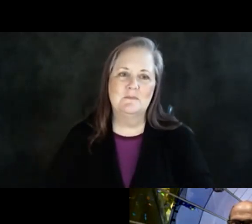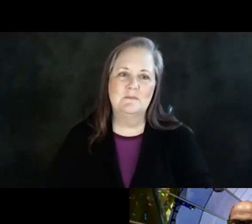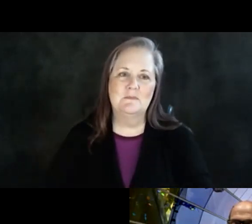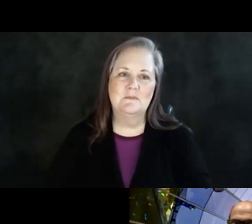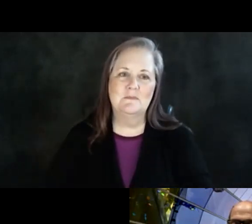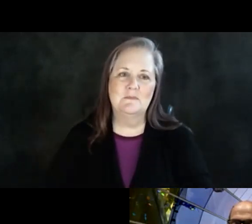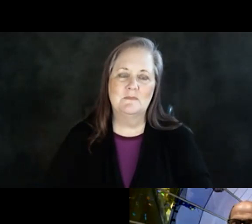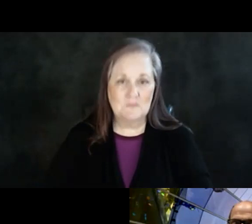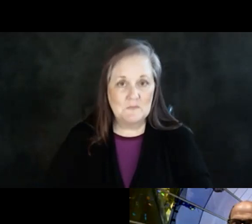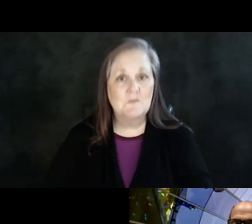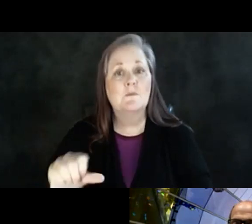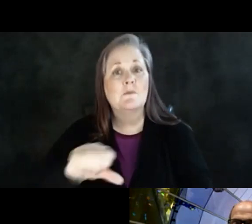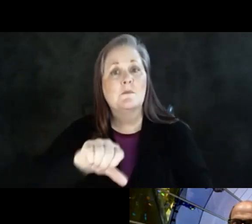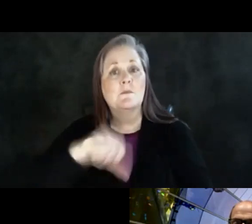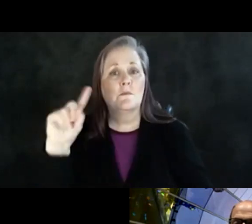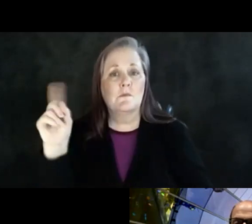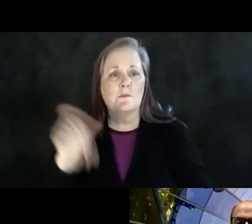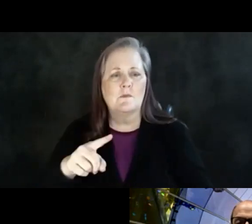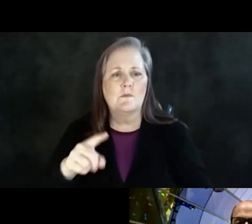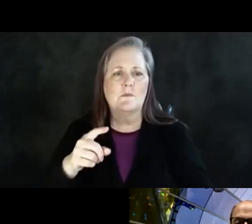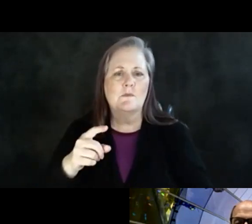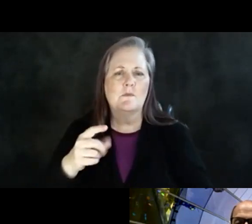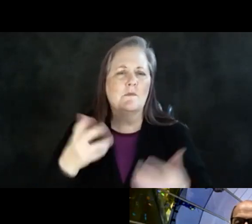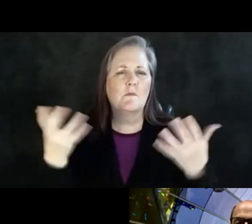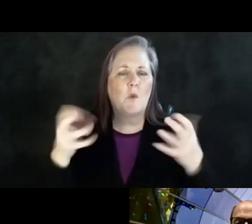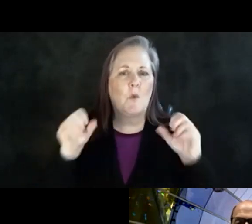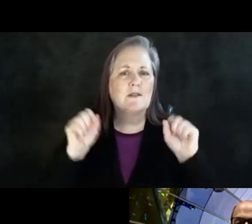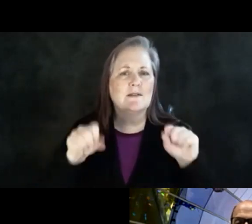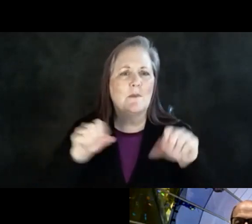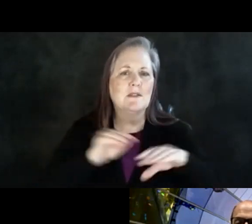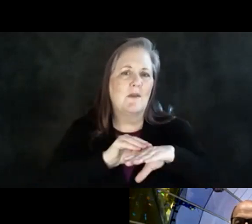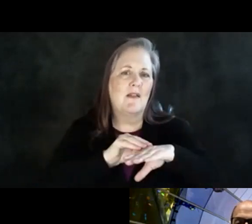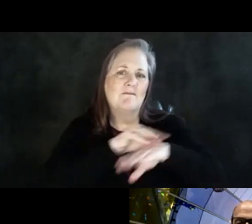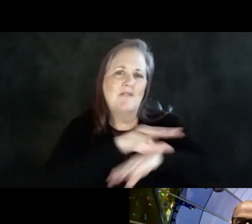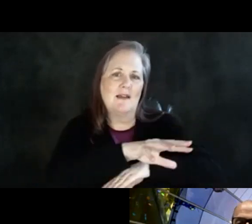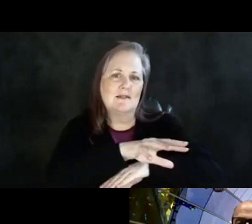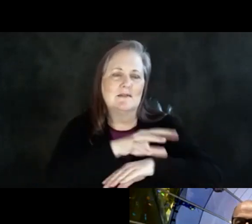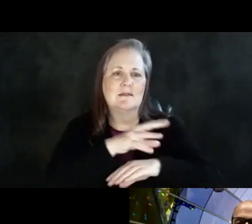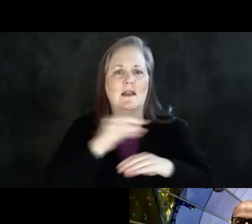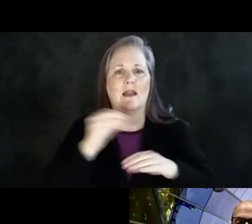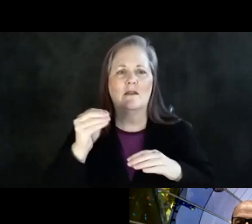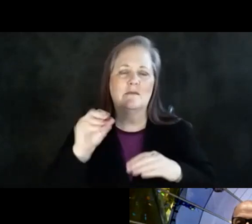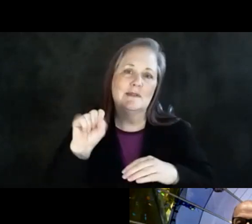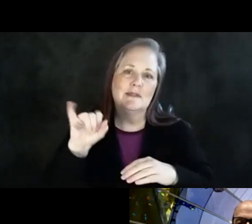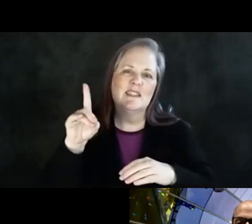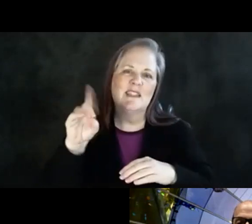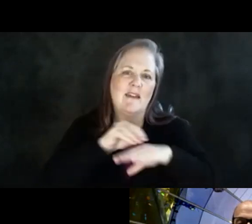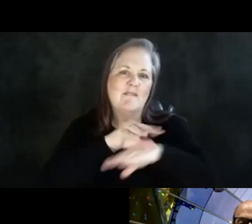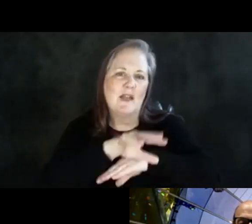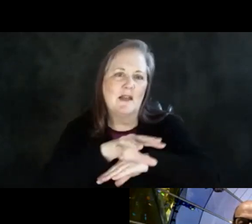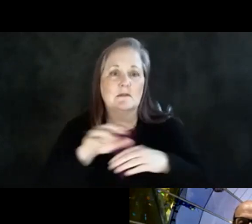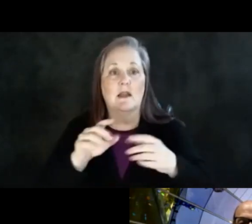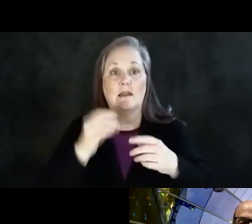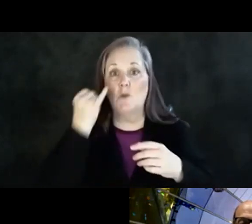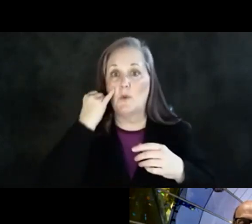Another community member asked, what are the possible effects and what side effects, and what should one do